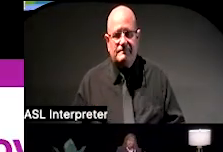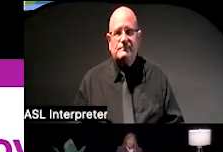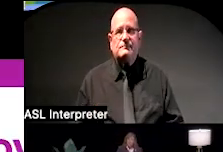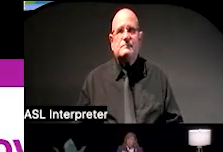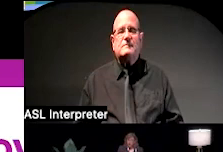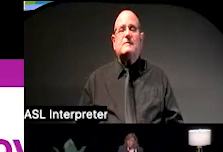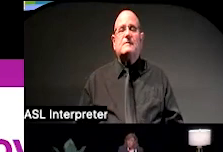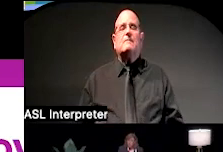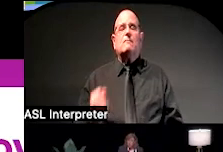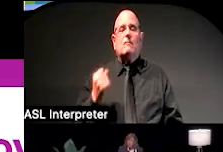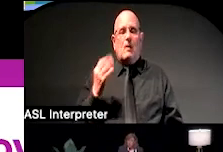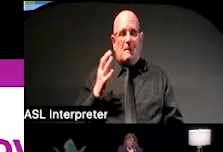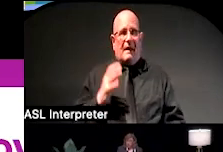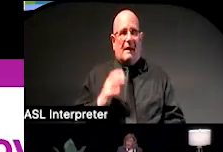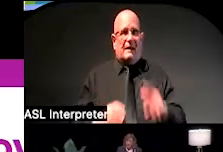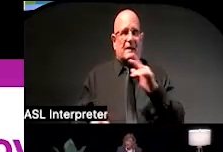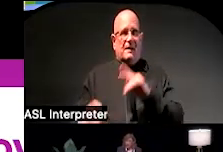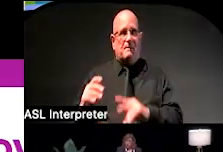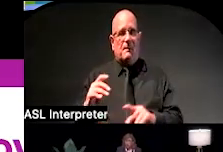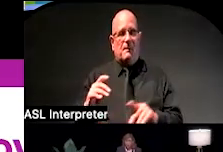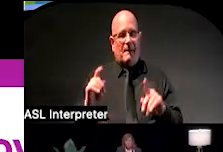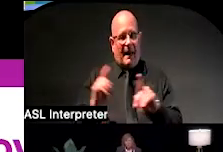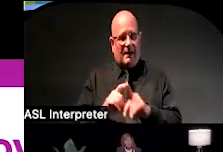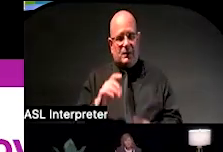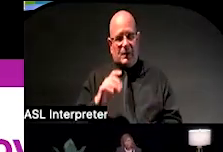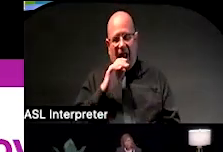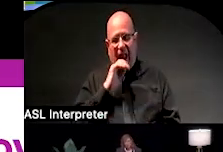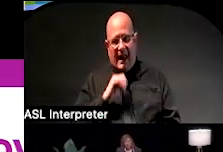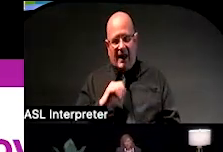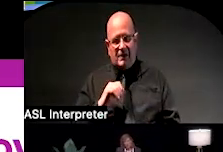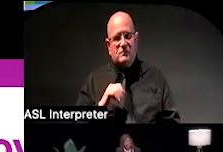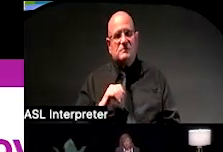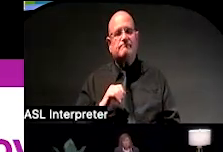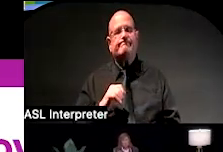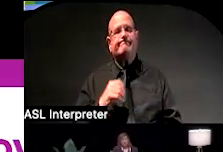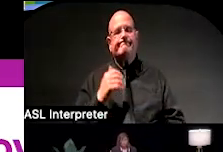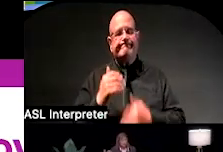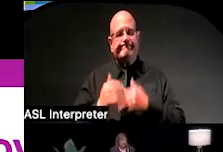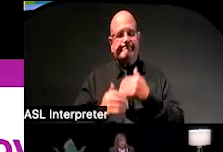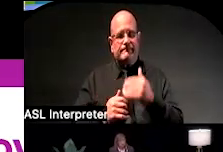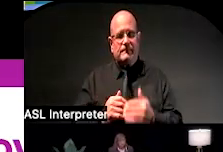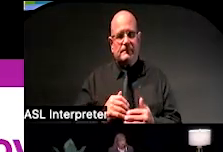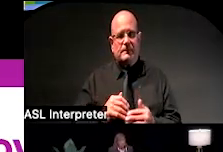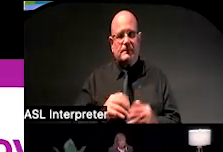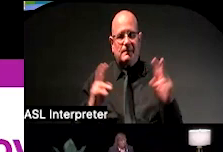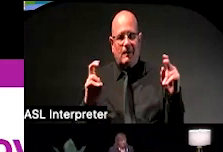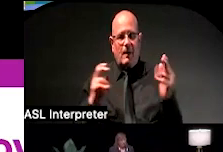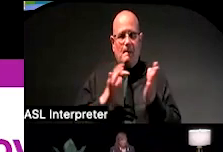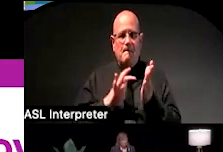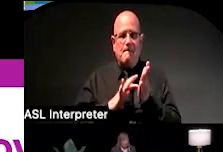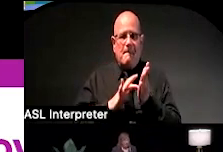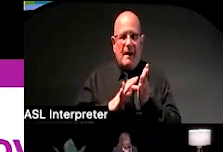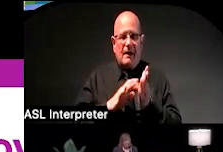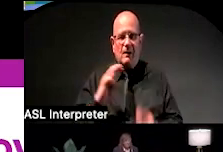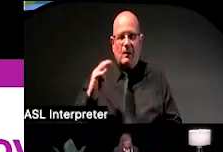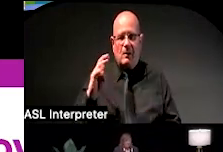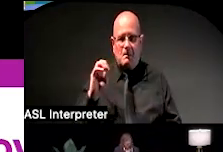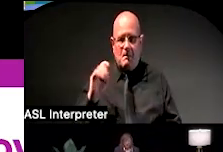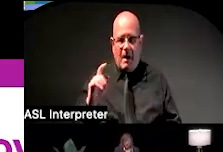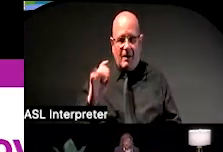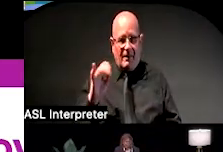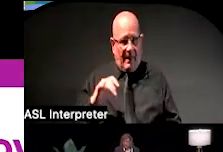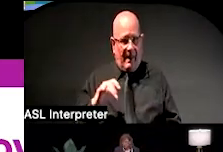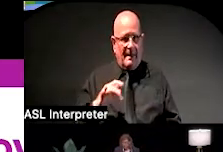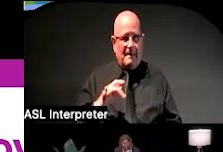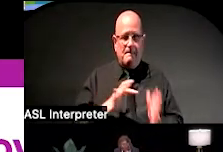For many folks, as we age, we get into what I call the medical model. The medical model is, you